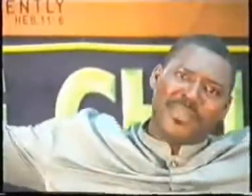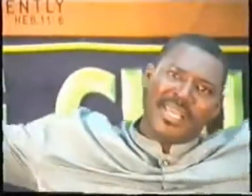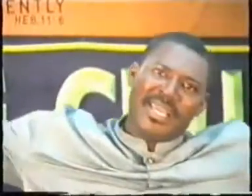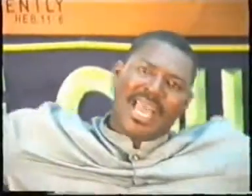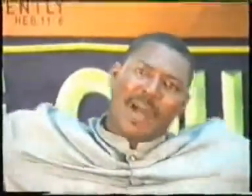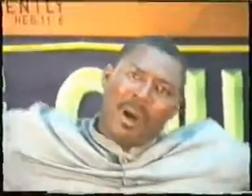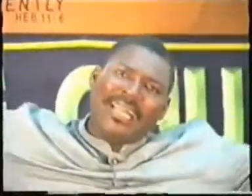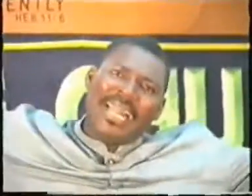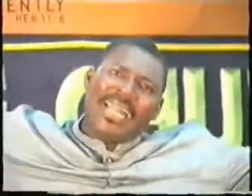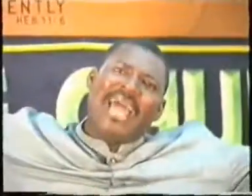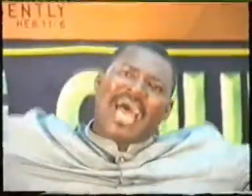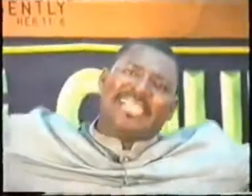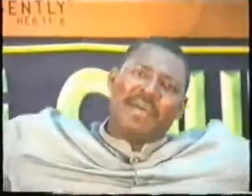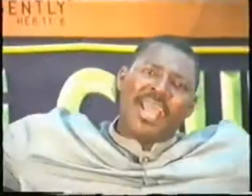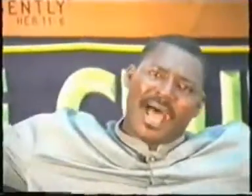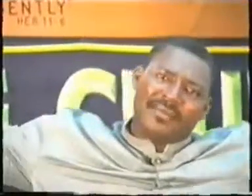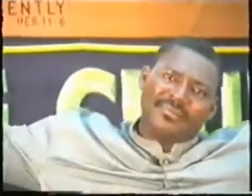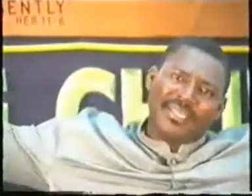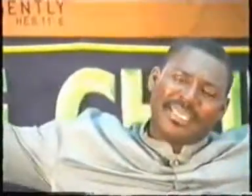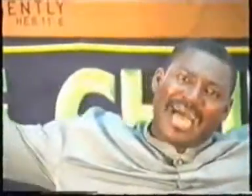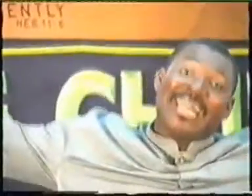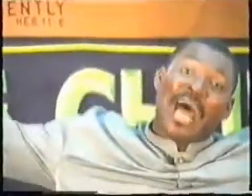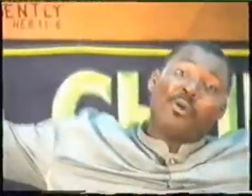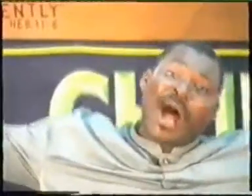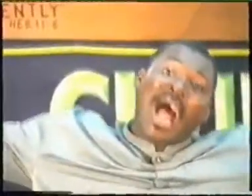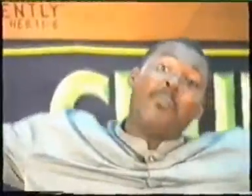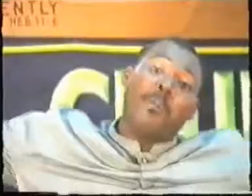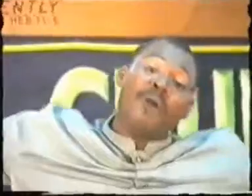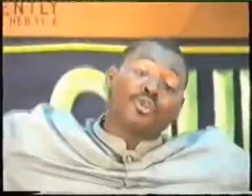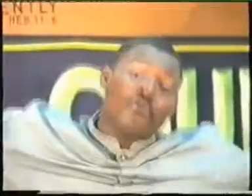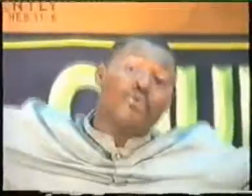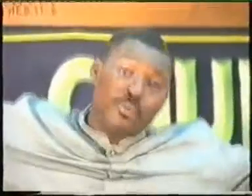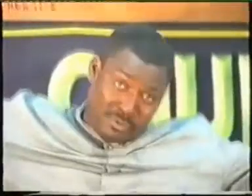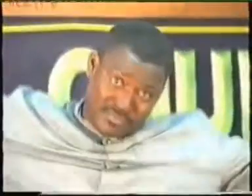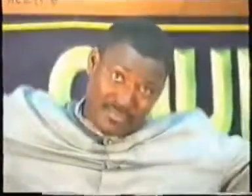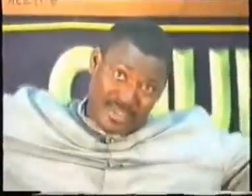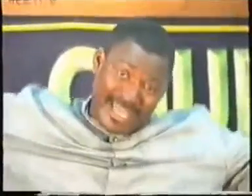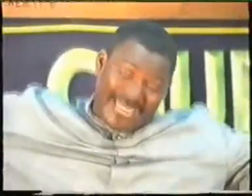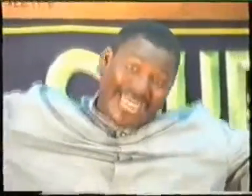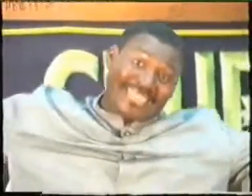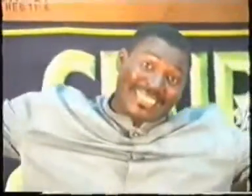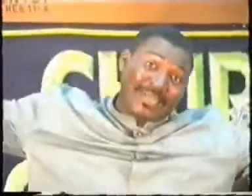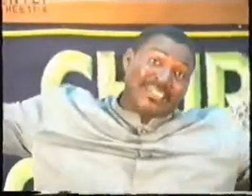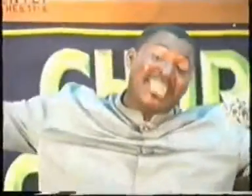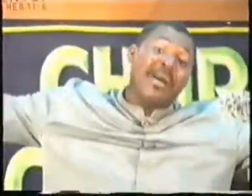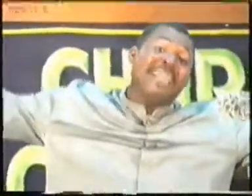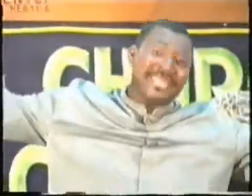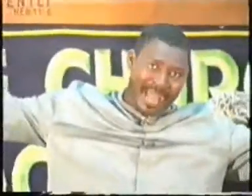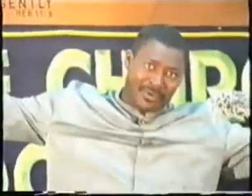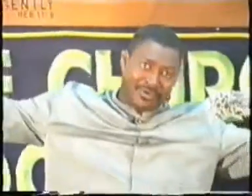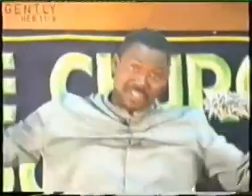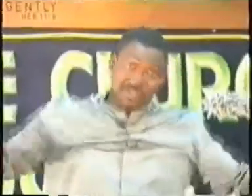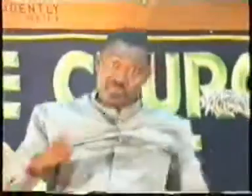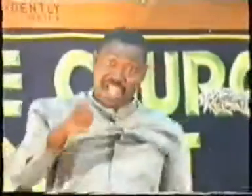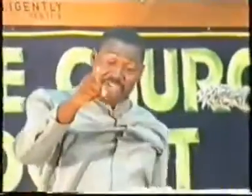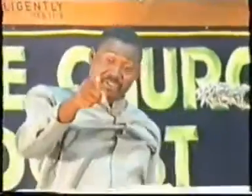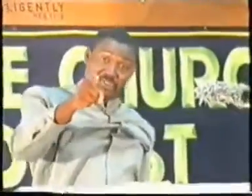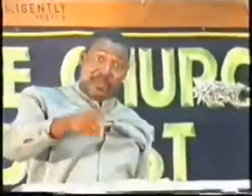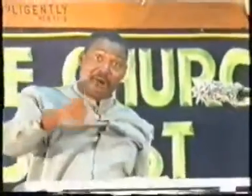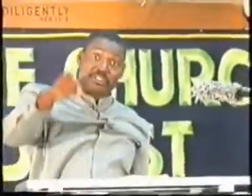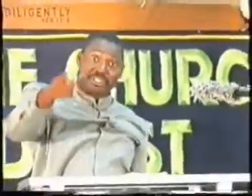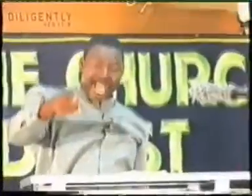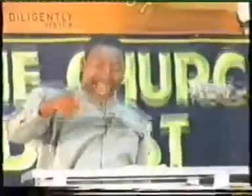you know. Yabomade at the Asenia, Yadin Nadua, Abu Bon to so do. Nea church or Sanya main name. So, real